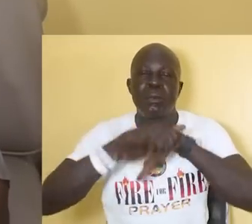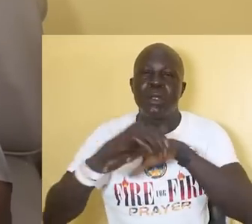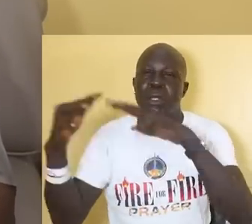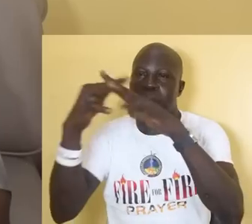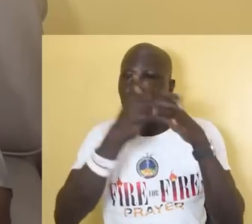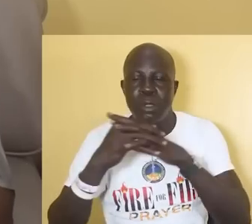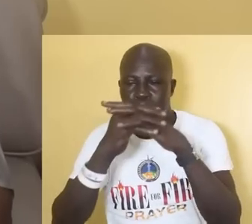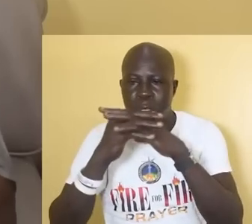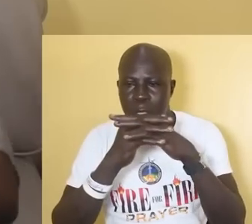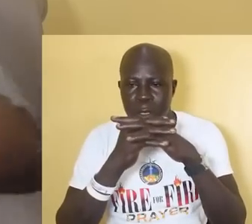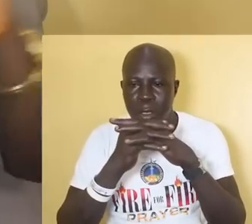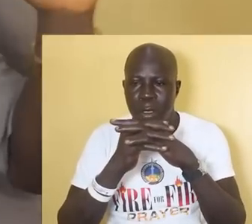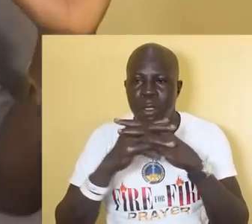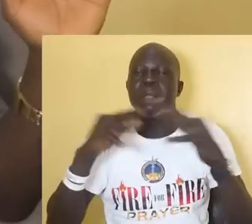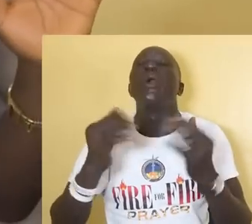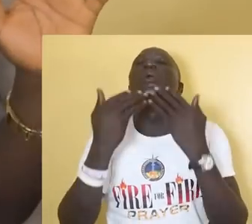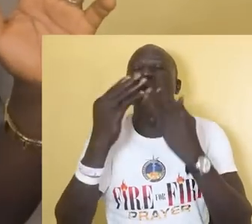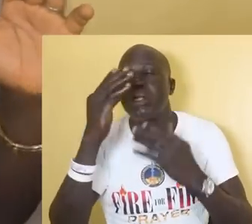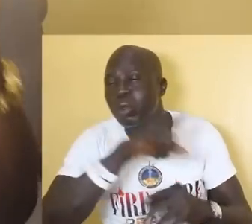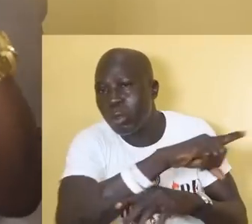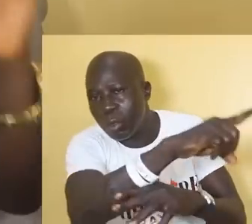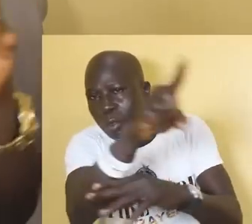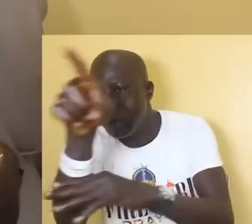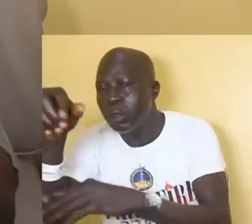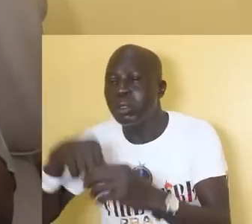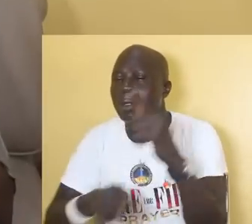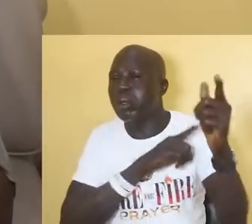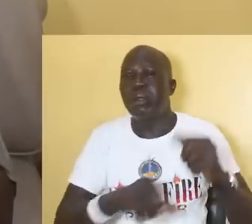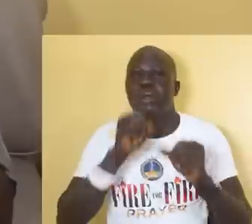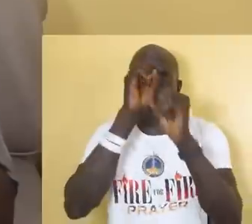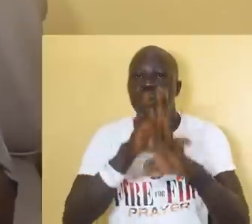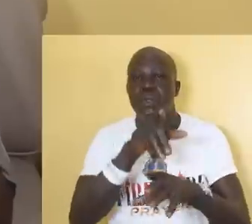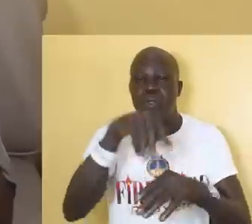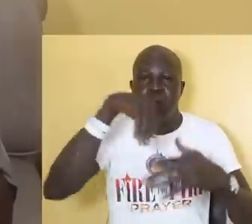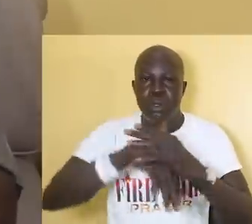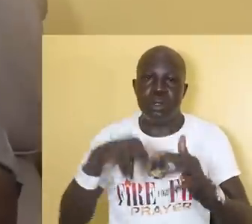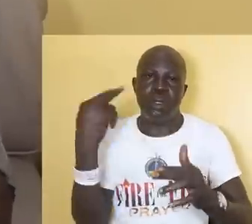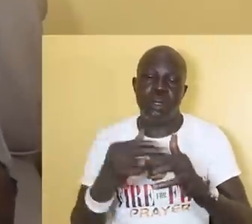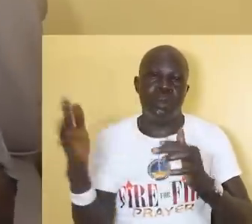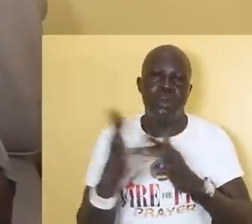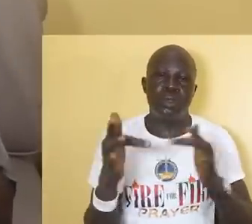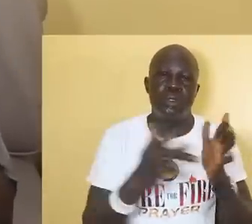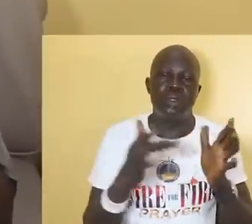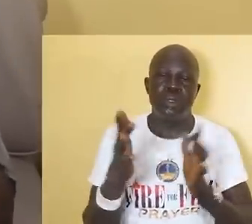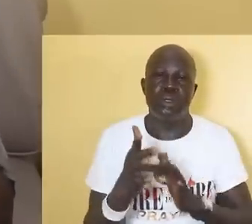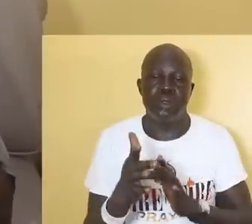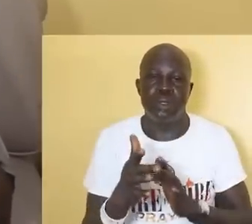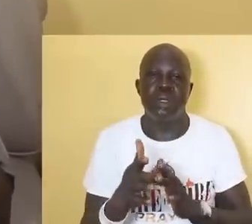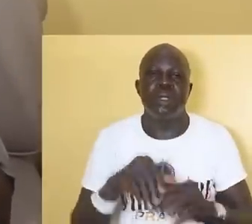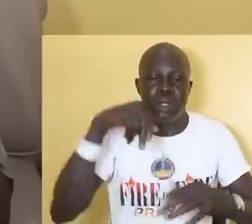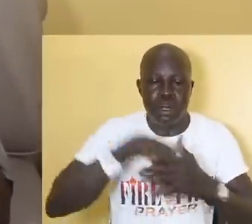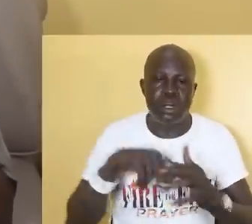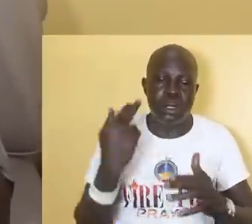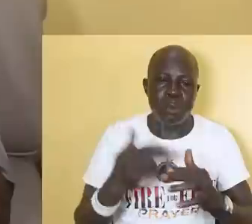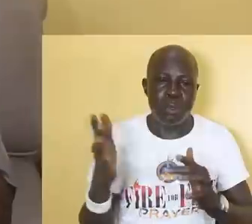and home. Home and abroad. We appreciate you all. May the Lord bless you all. In the name of Jesus. Amen. In the name of